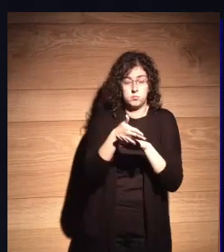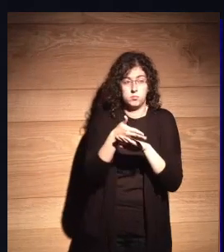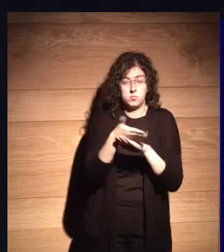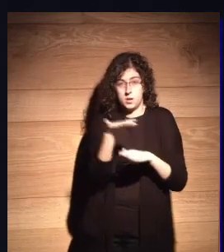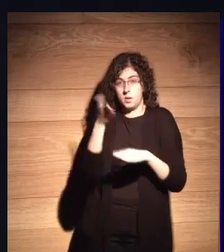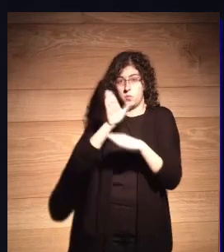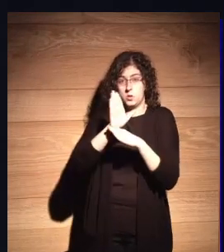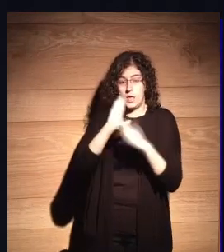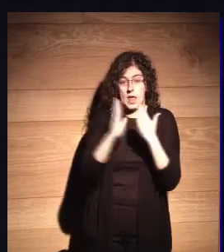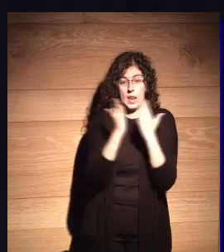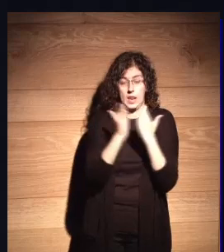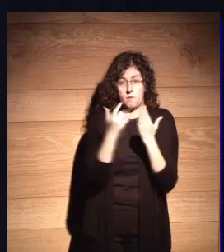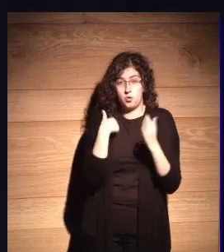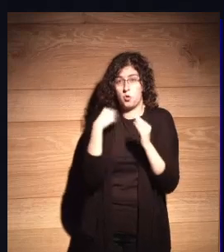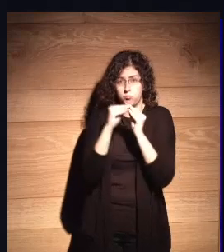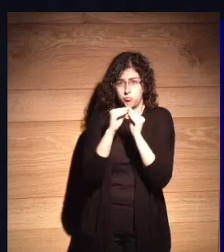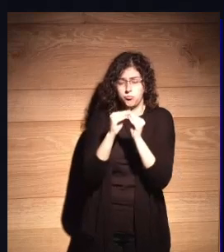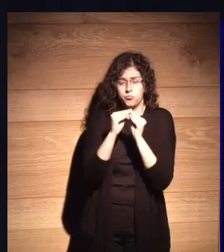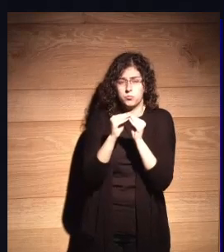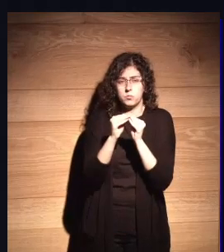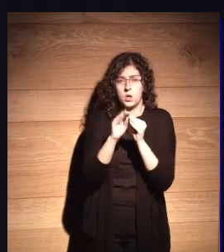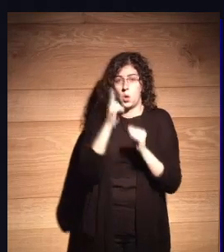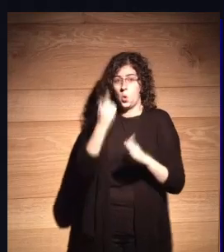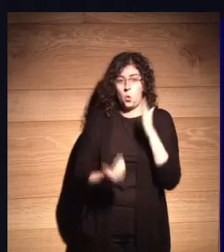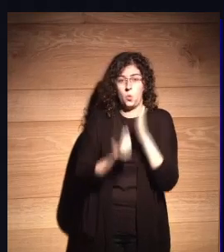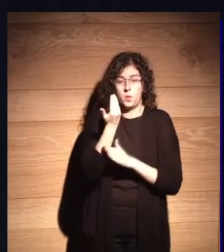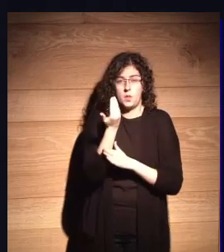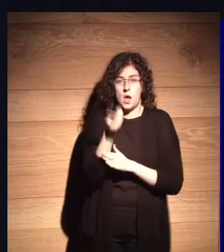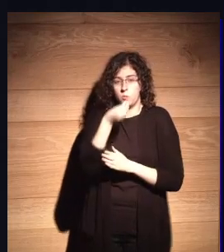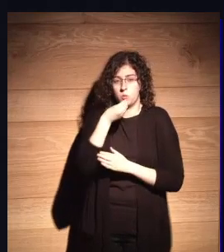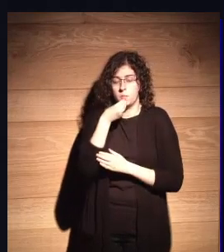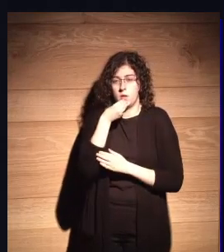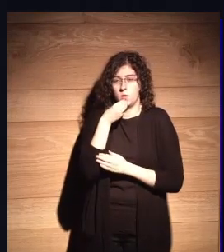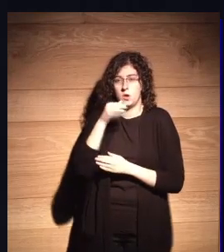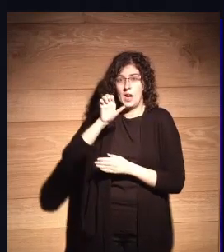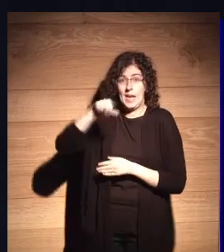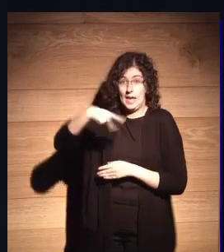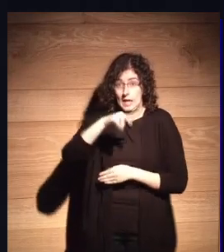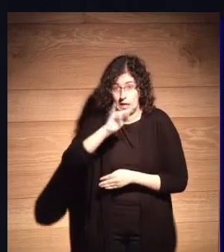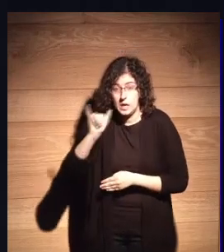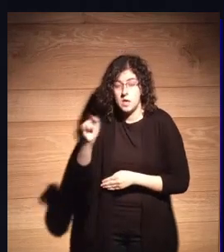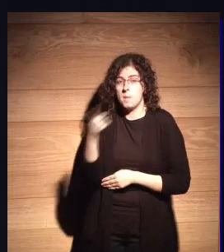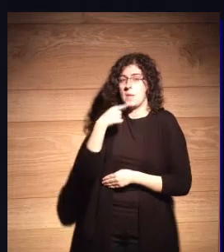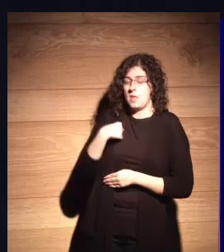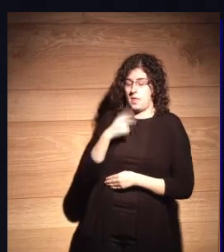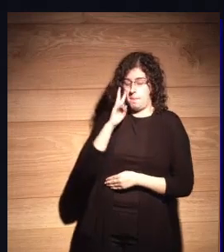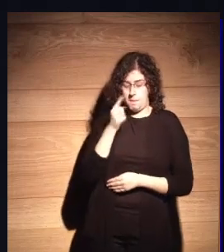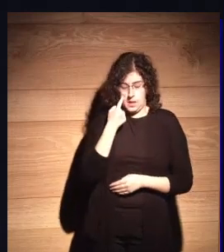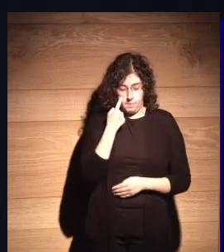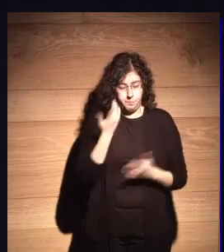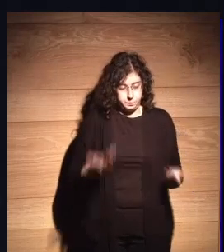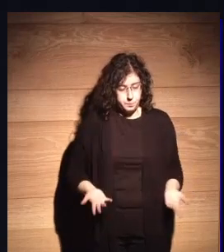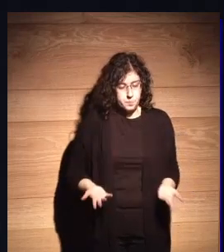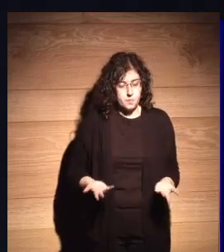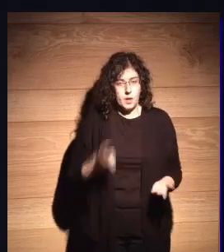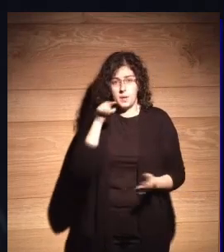done. And one day over lunch, he said, look, for your commercial work, it doesn't matter,